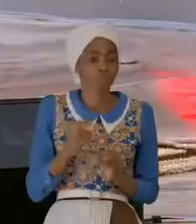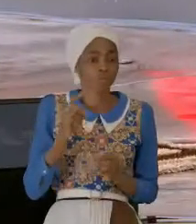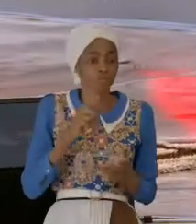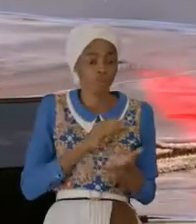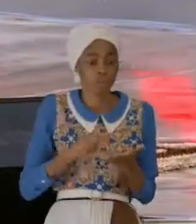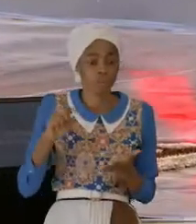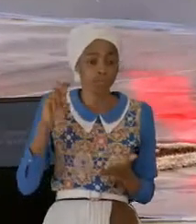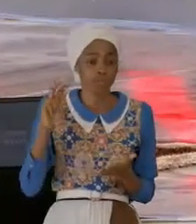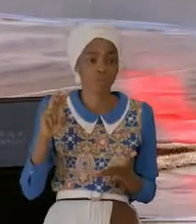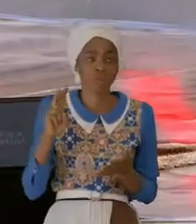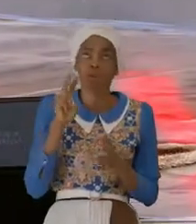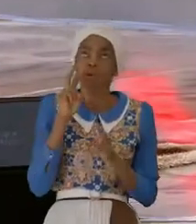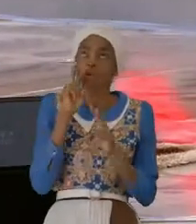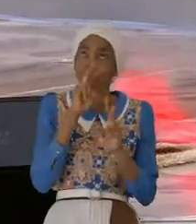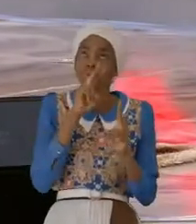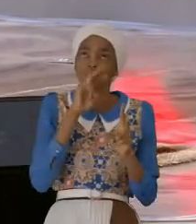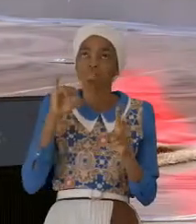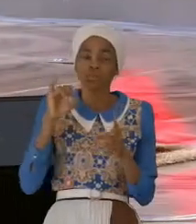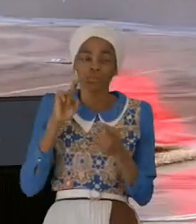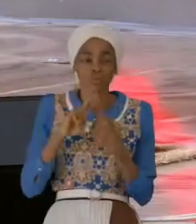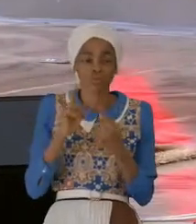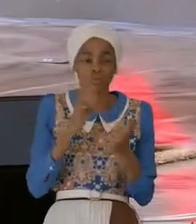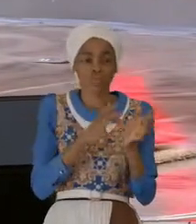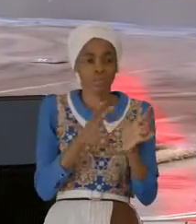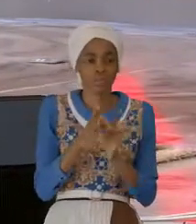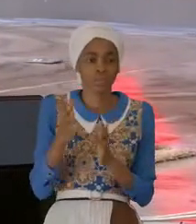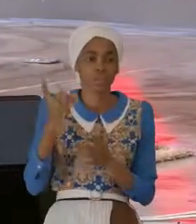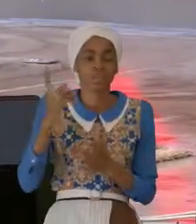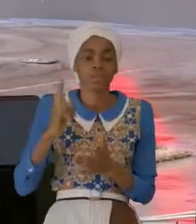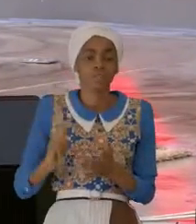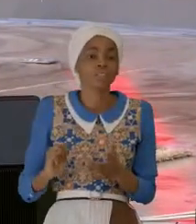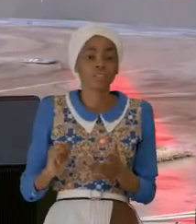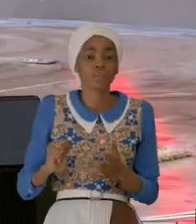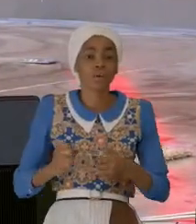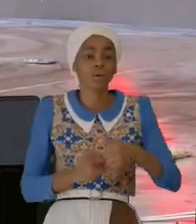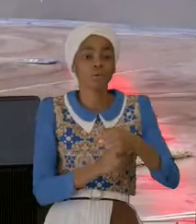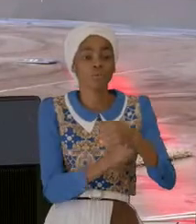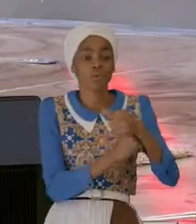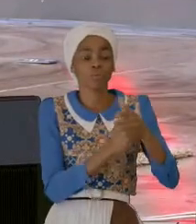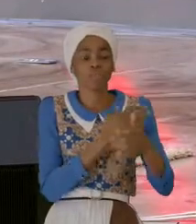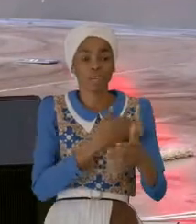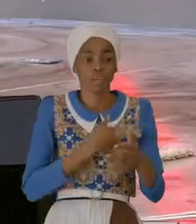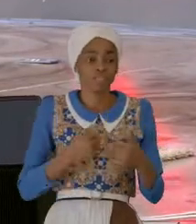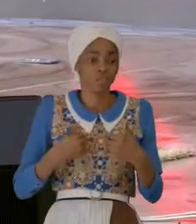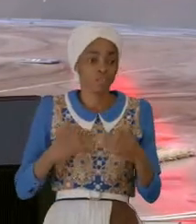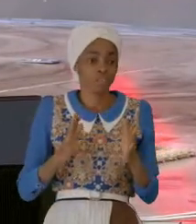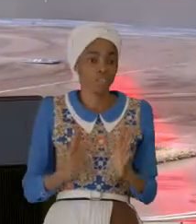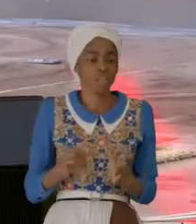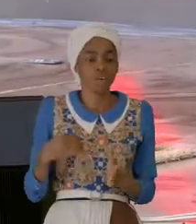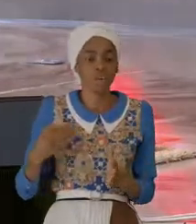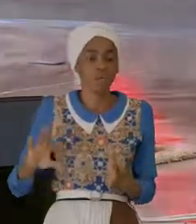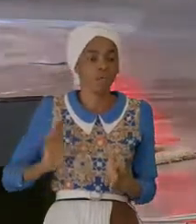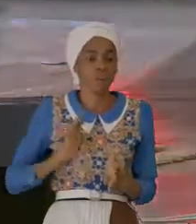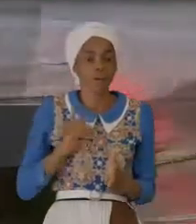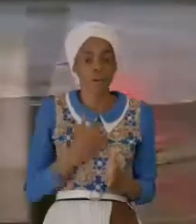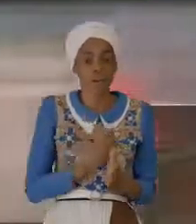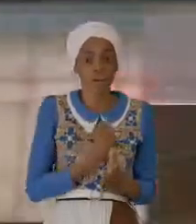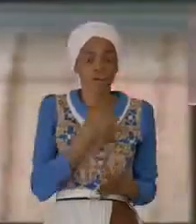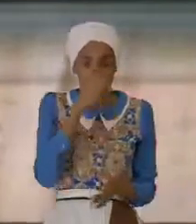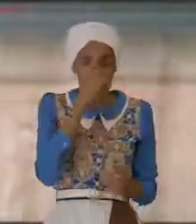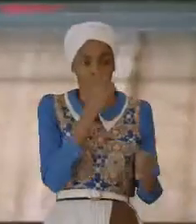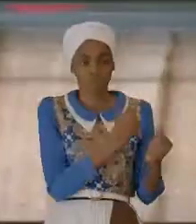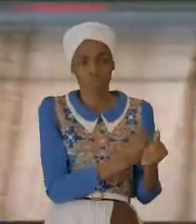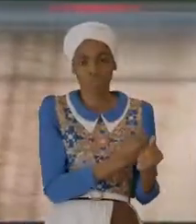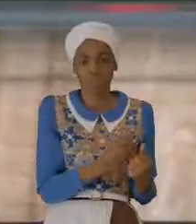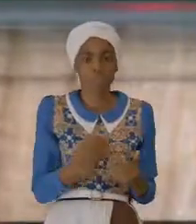Jesus they also and the finisher of our faith and the authors not change